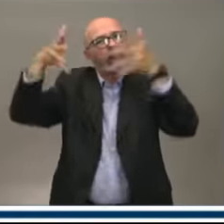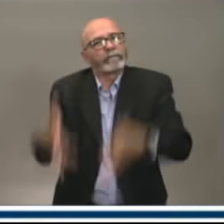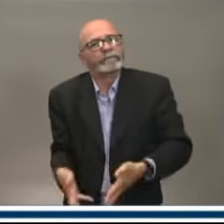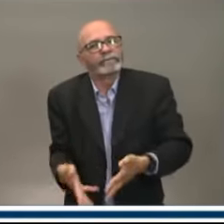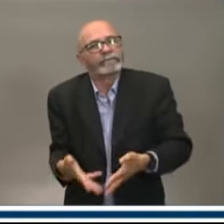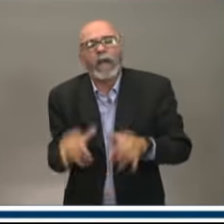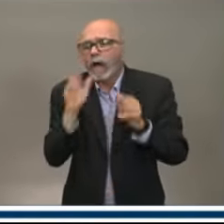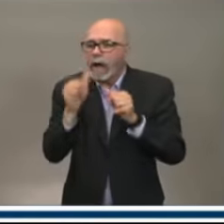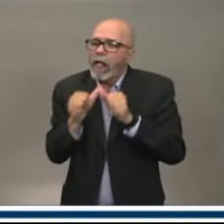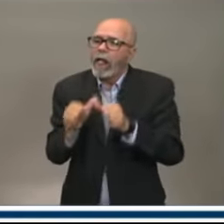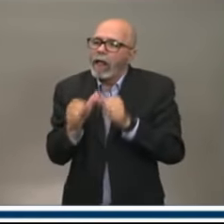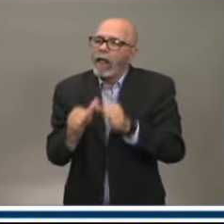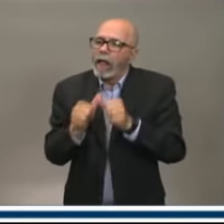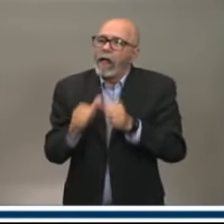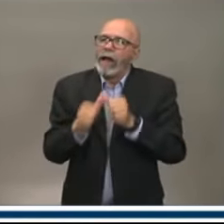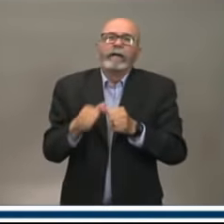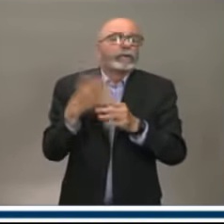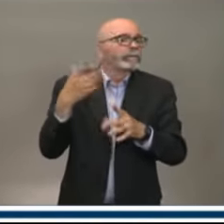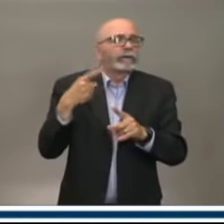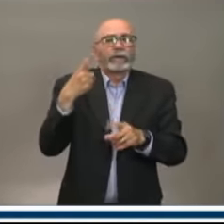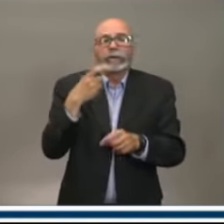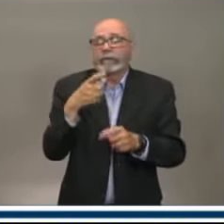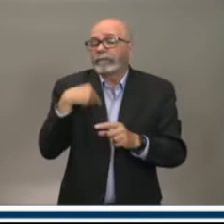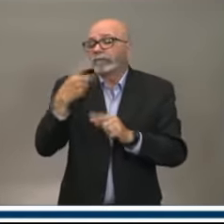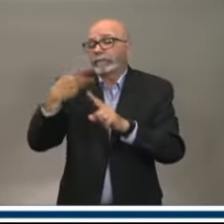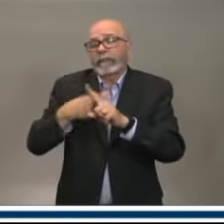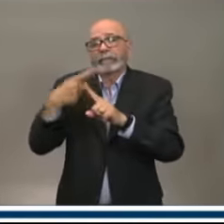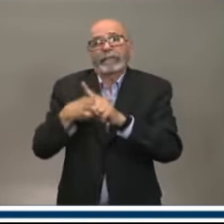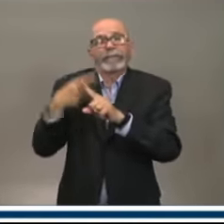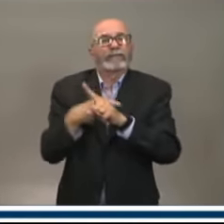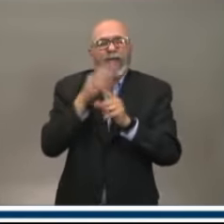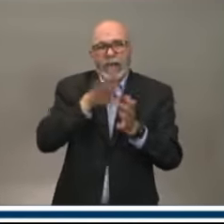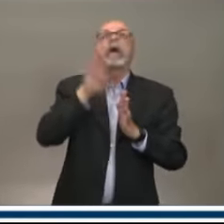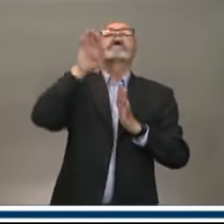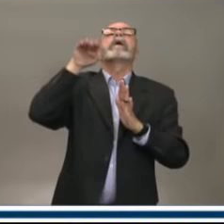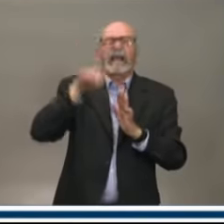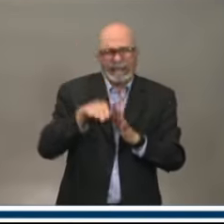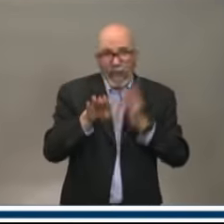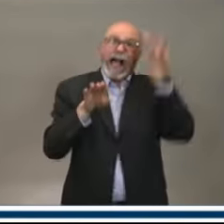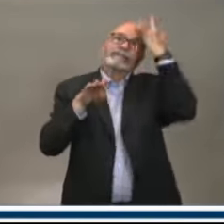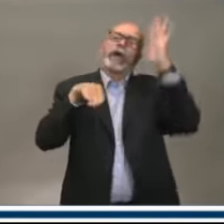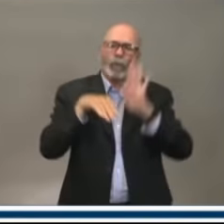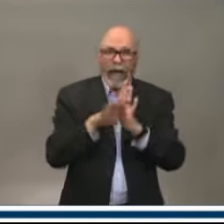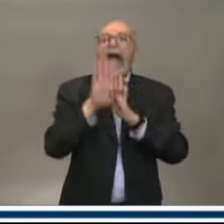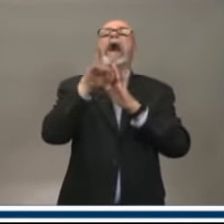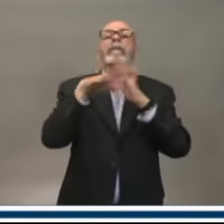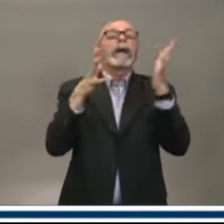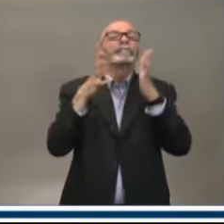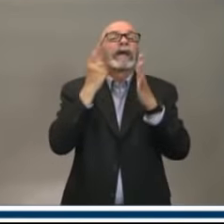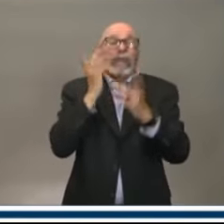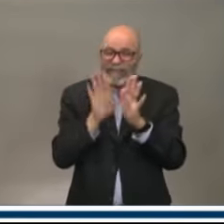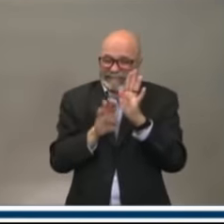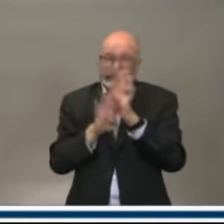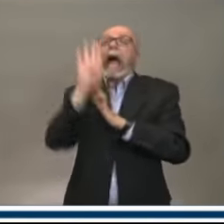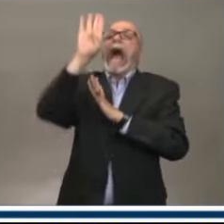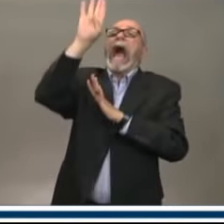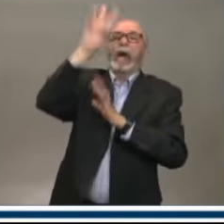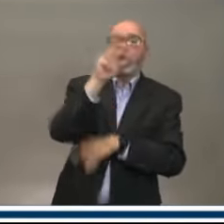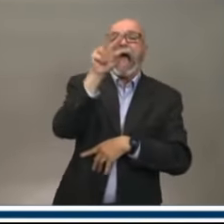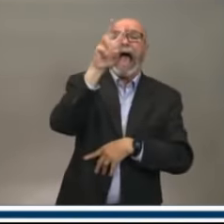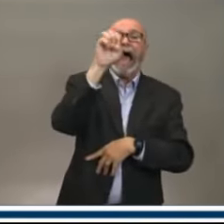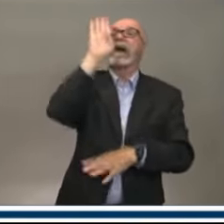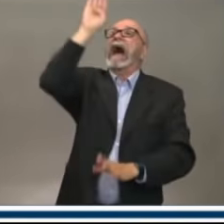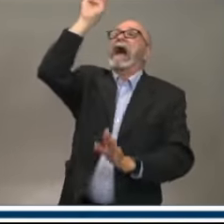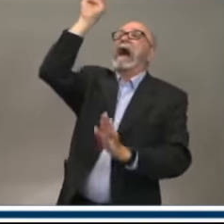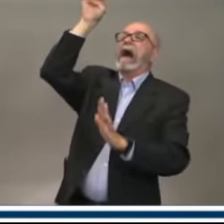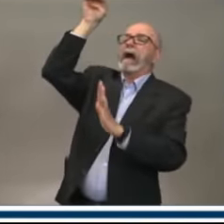valleys, and potentially a second wave, and maybe even a third wave. So it's public health people talk about a